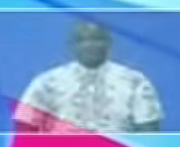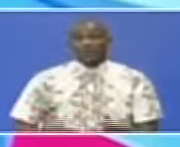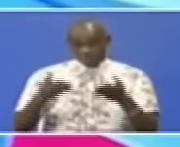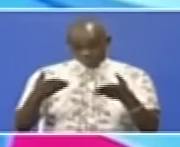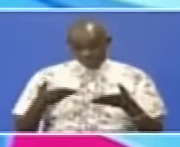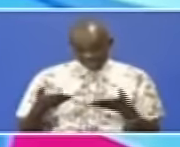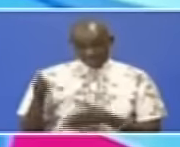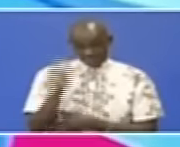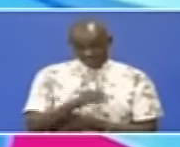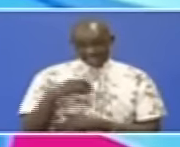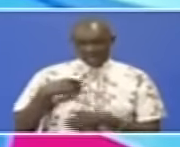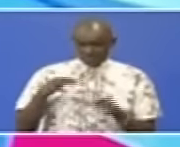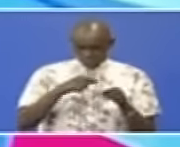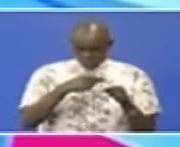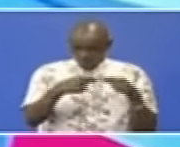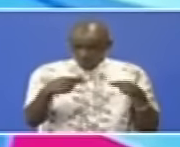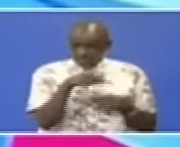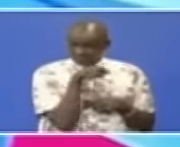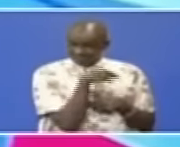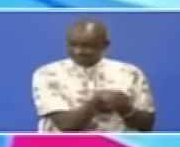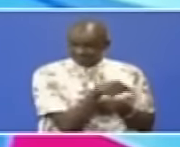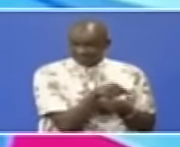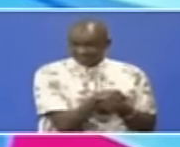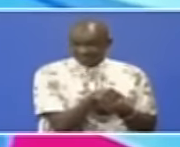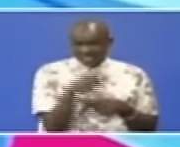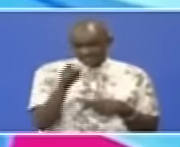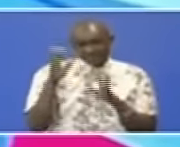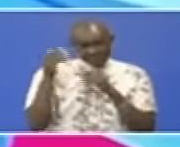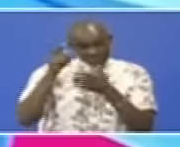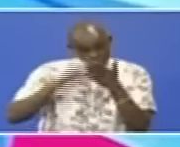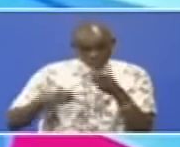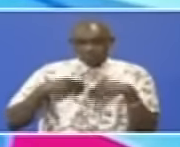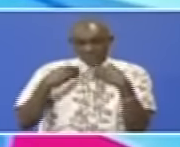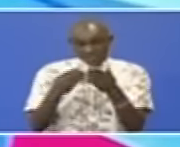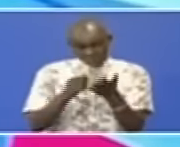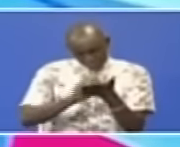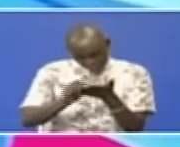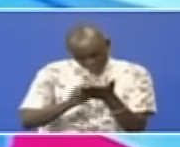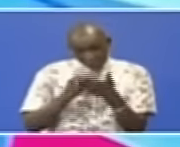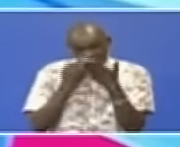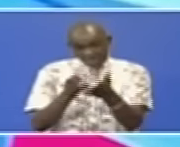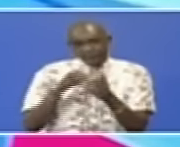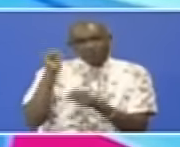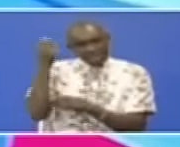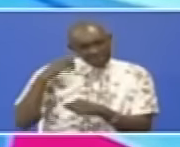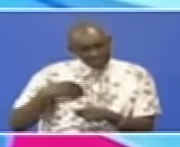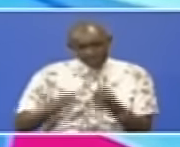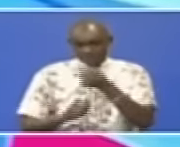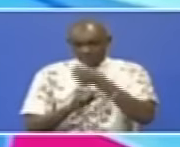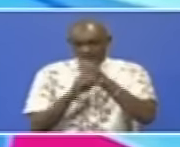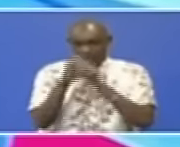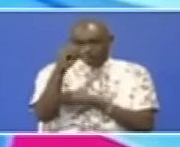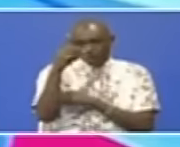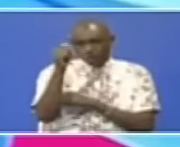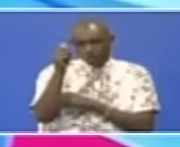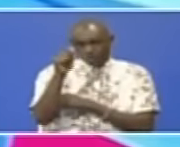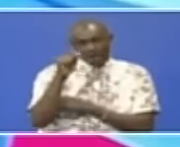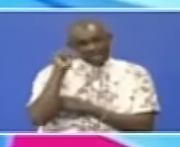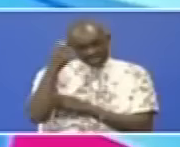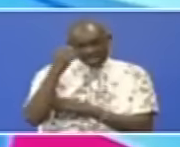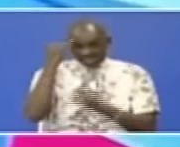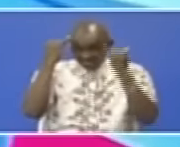Welcome back. The Coalition for Reforms and Democracy is expected to submit signatures from Kenyans supporting the Okoa Kenya initiative